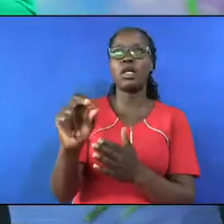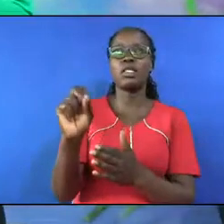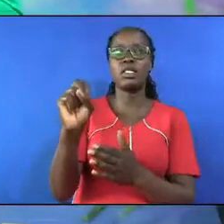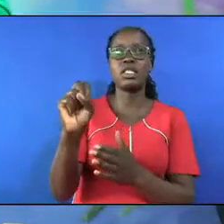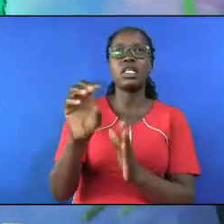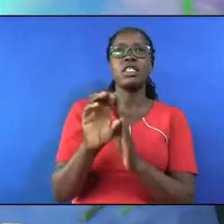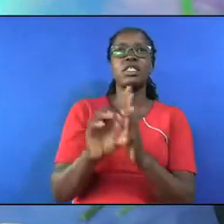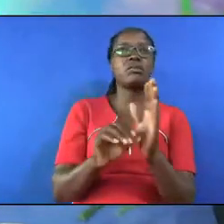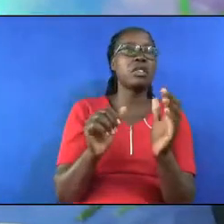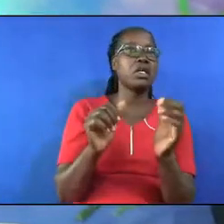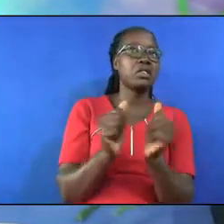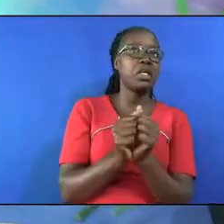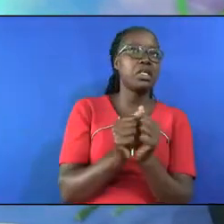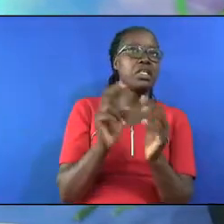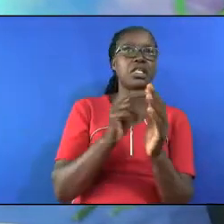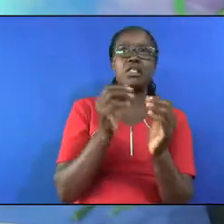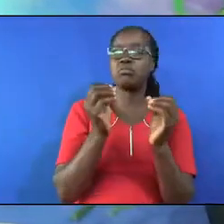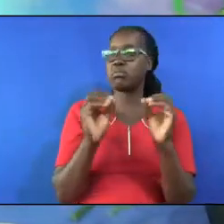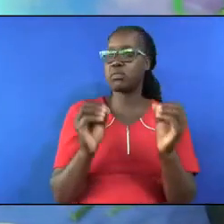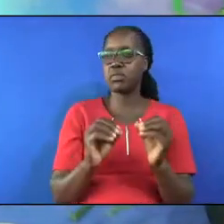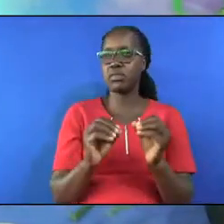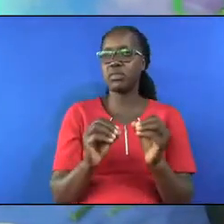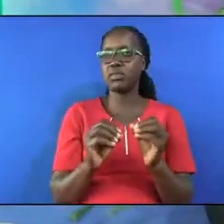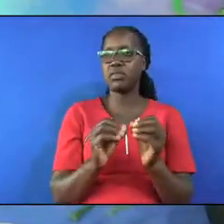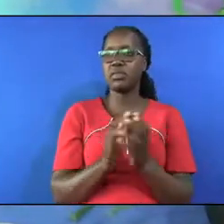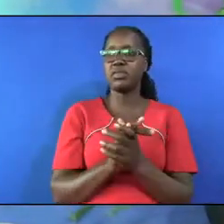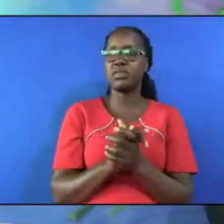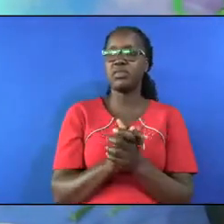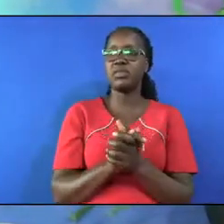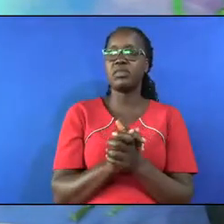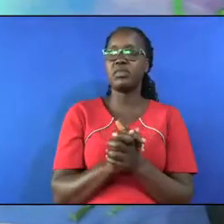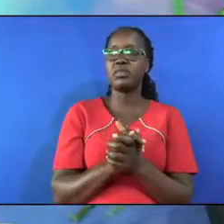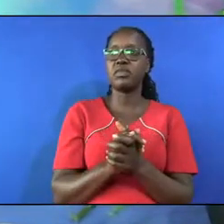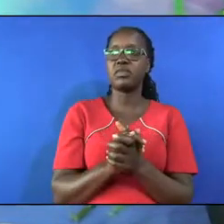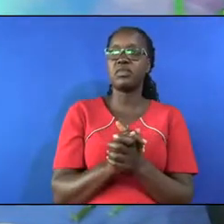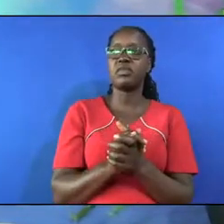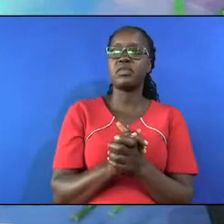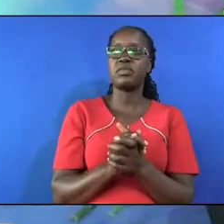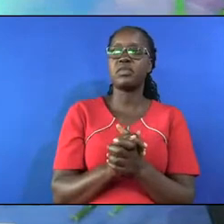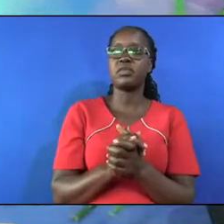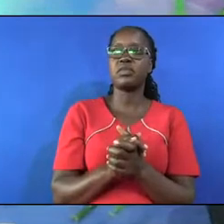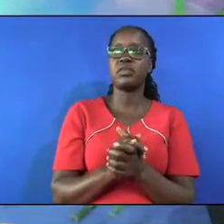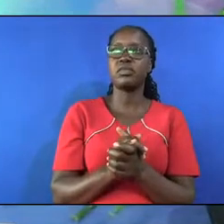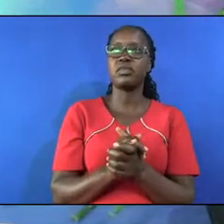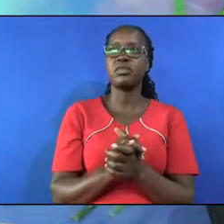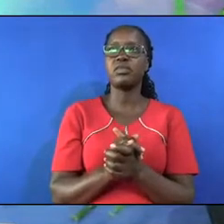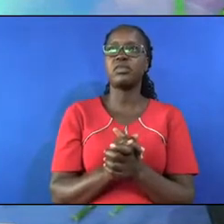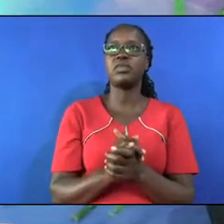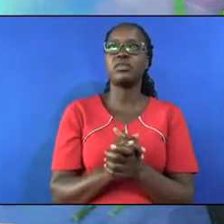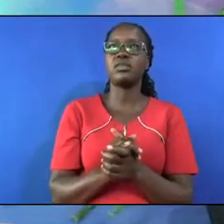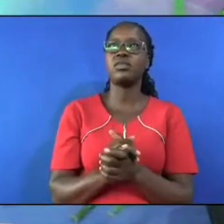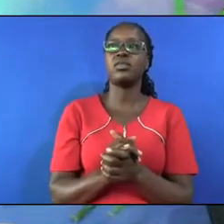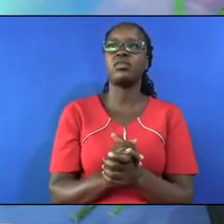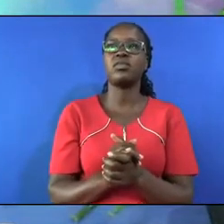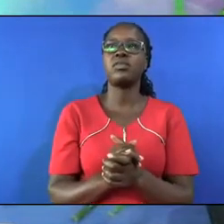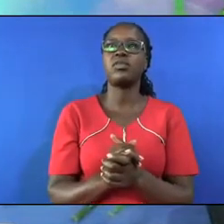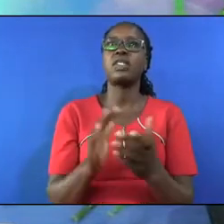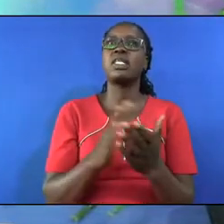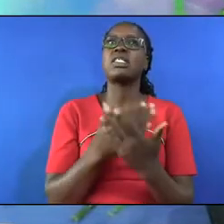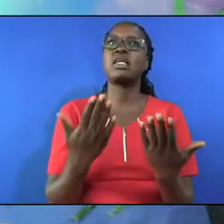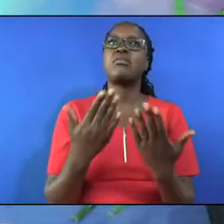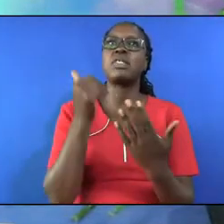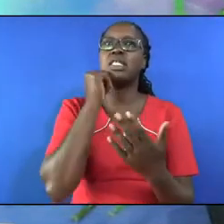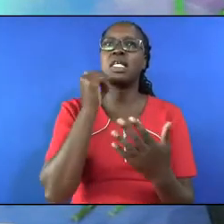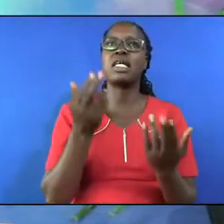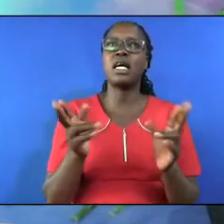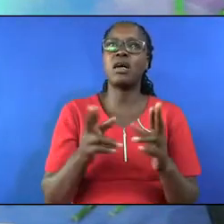Romans chapter 10 verse 2. We shall not read that, you can just note it down. Romans 10 verse 2 talks of the zeal that does not have knowledge. Now, something very